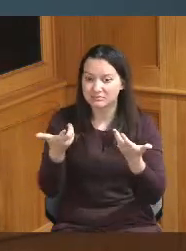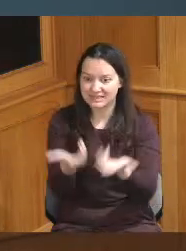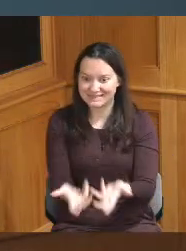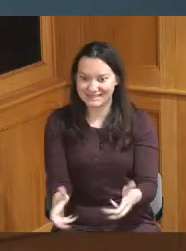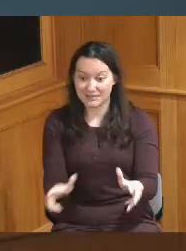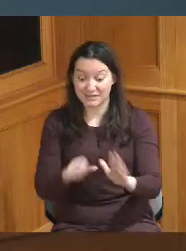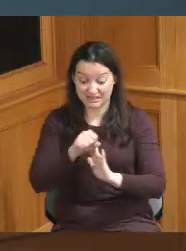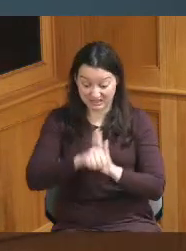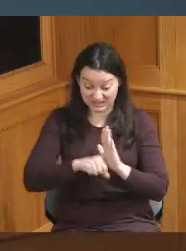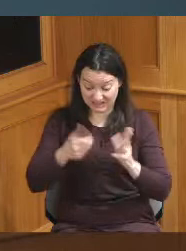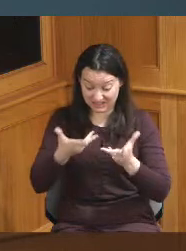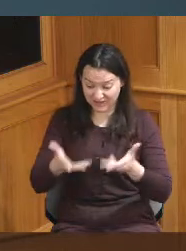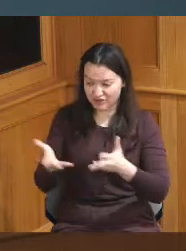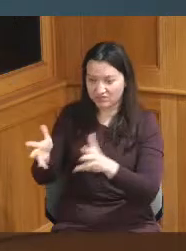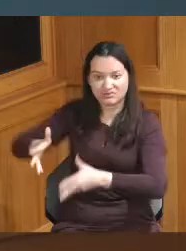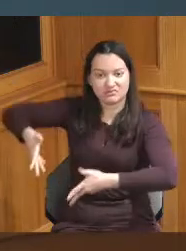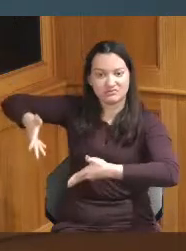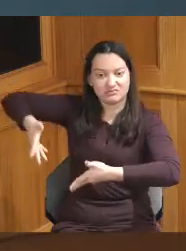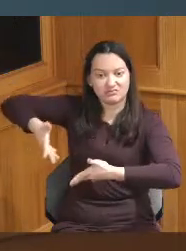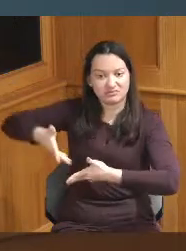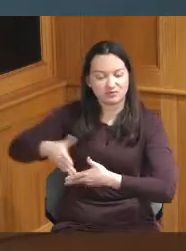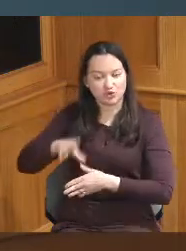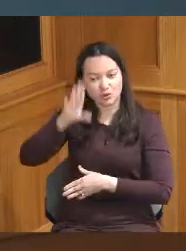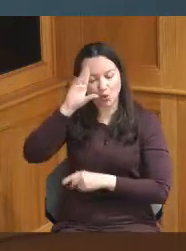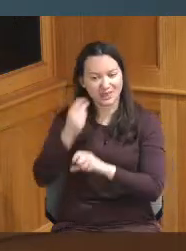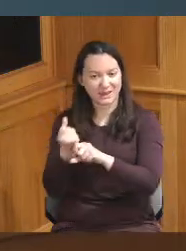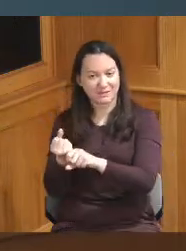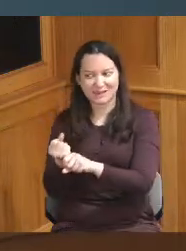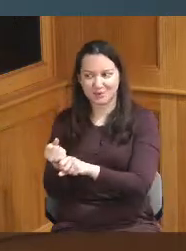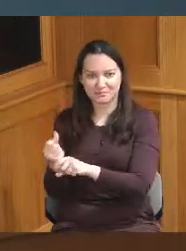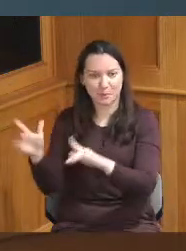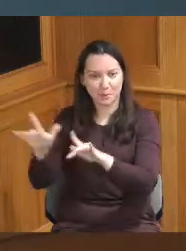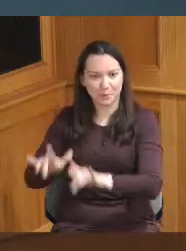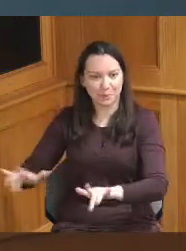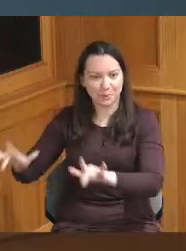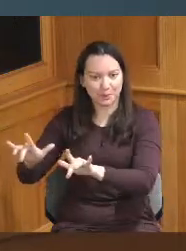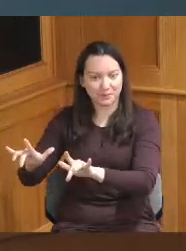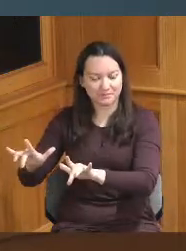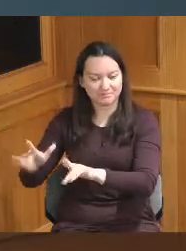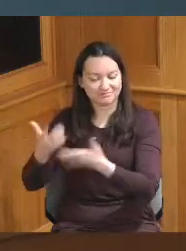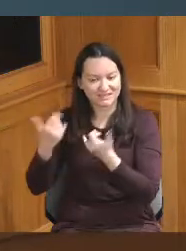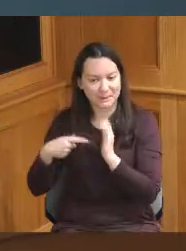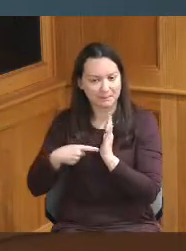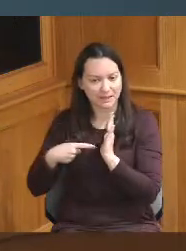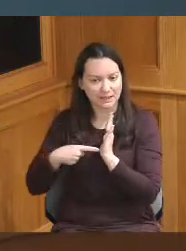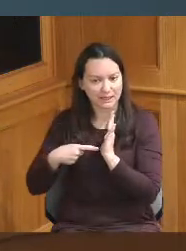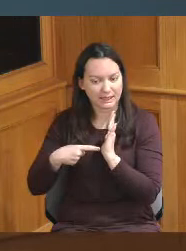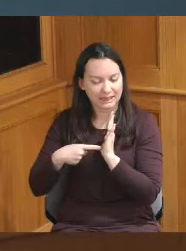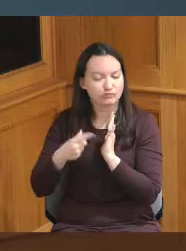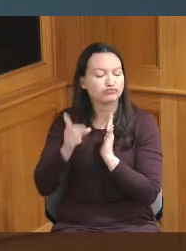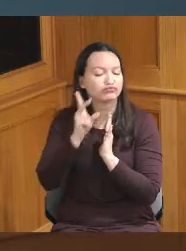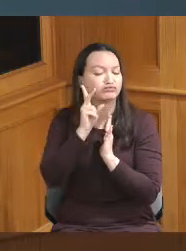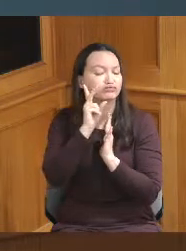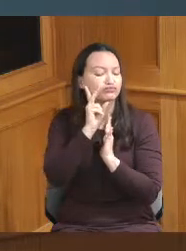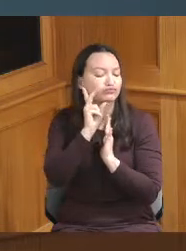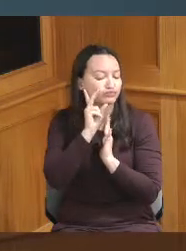the season's over, they just sitting. I'm a great American, just sitting right now, but still have bills. So we're trying to see